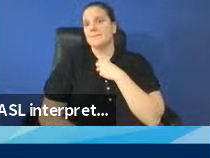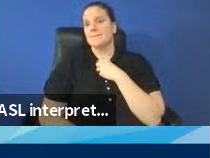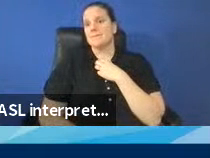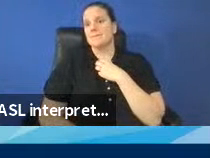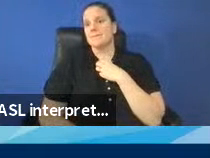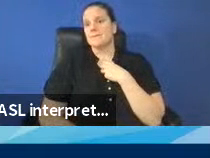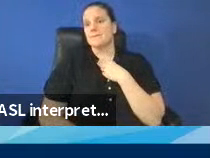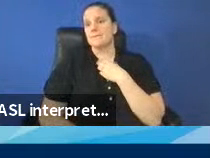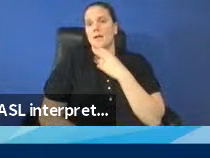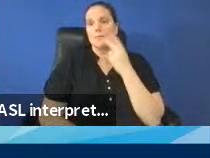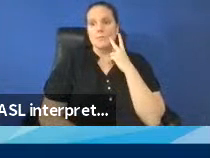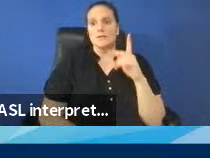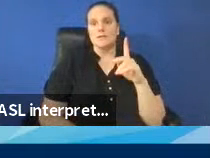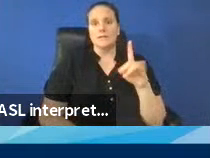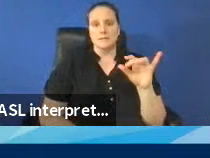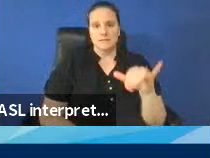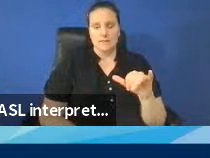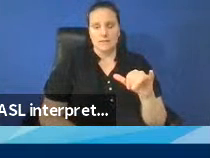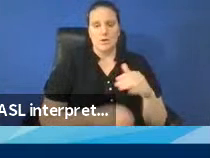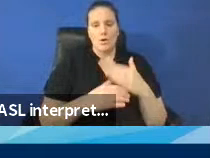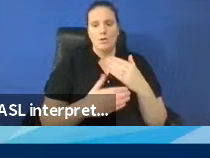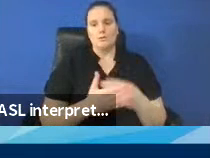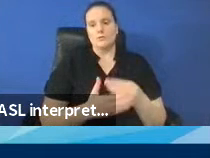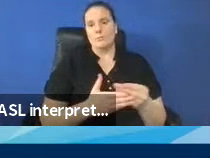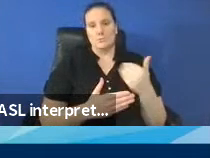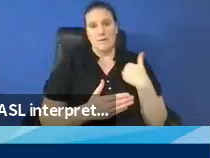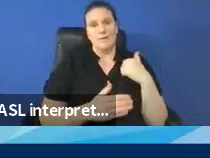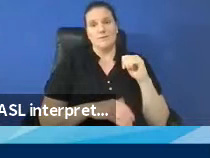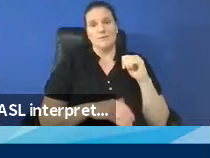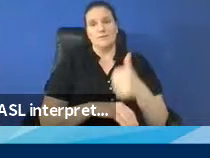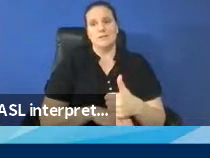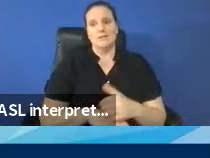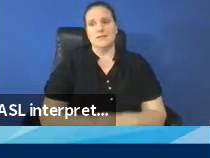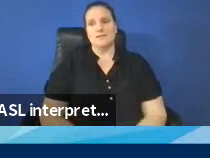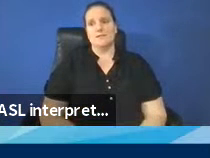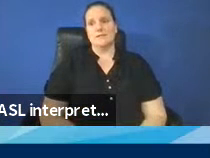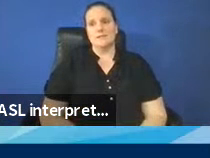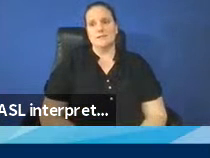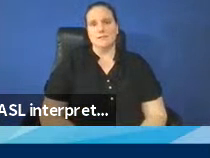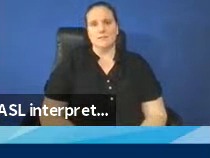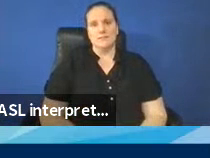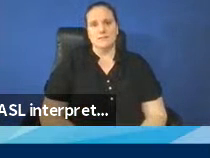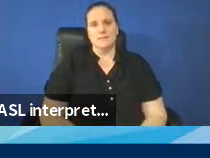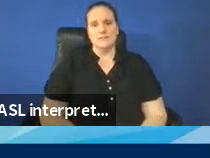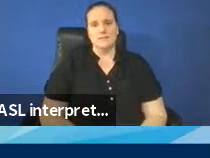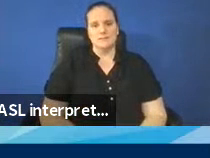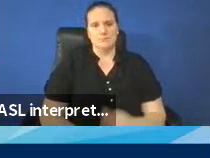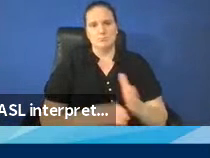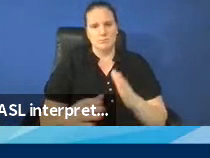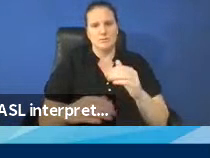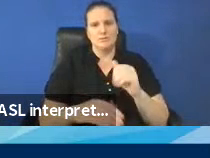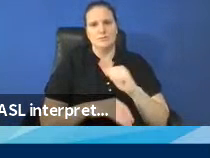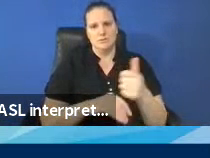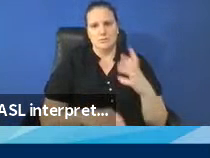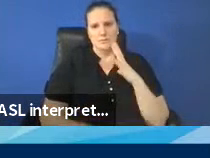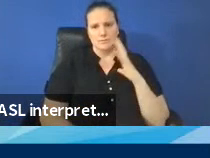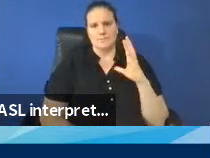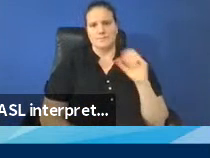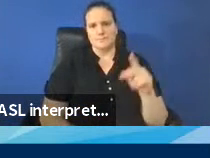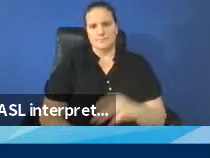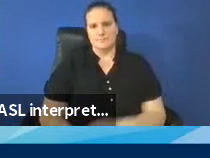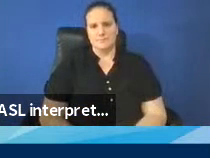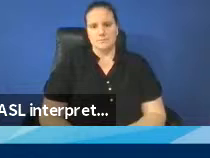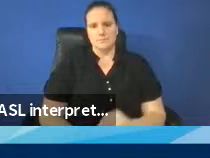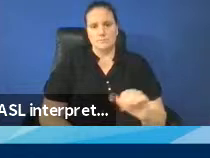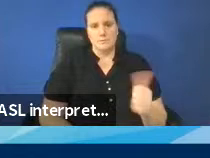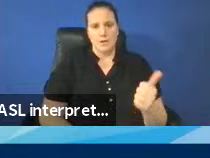at the density with all that shopping. I think you'd have to have a station there. There's a planned station there. Okay. Okay. Thank And then you. the other